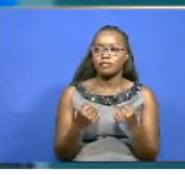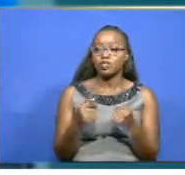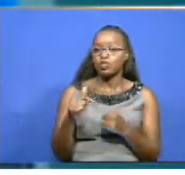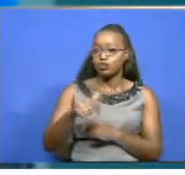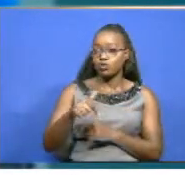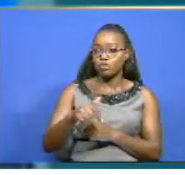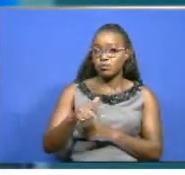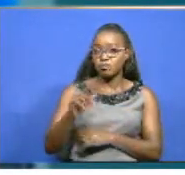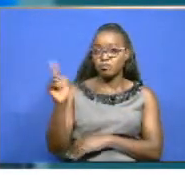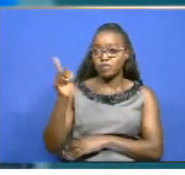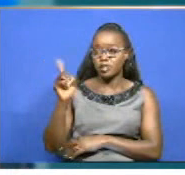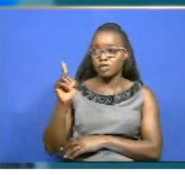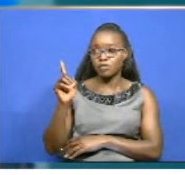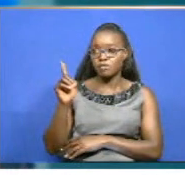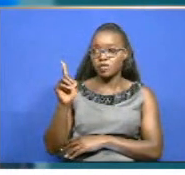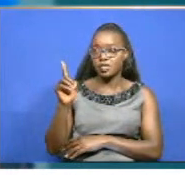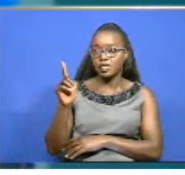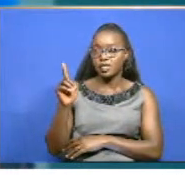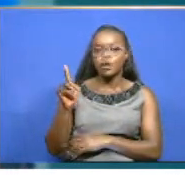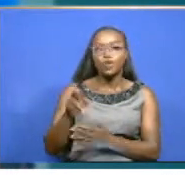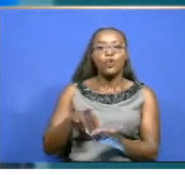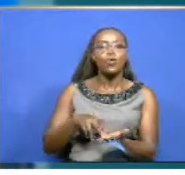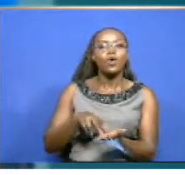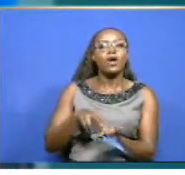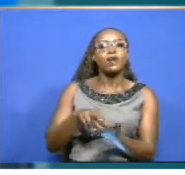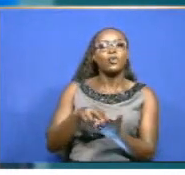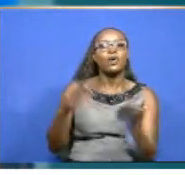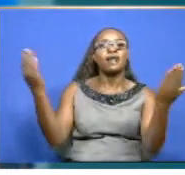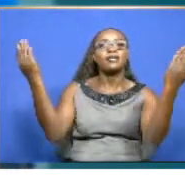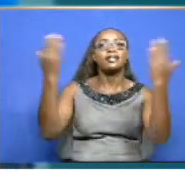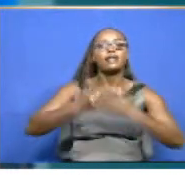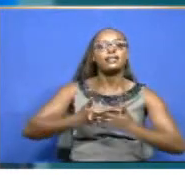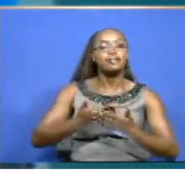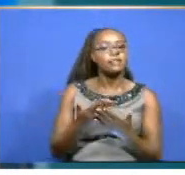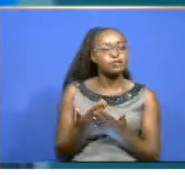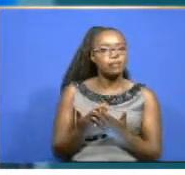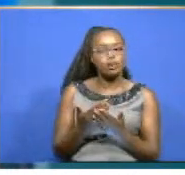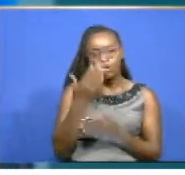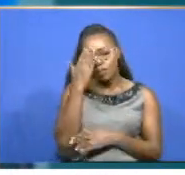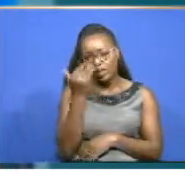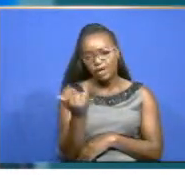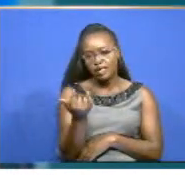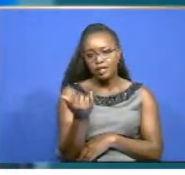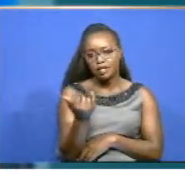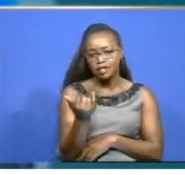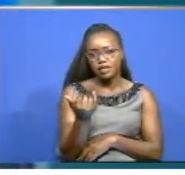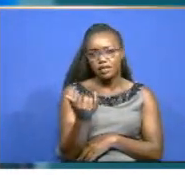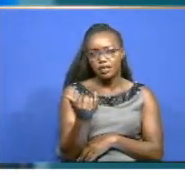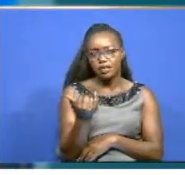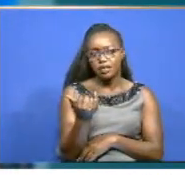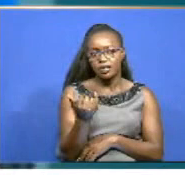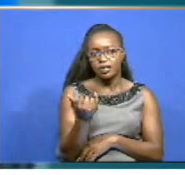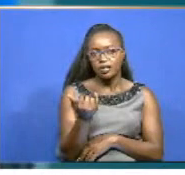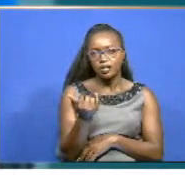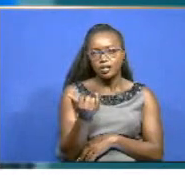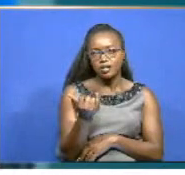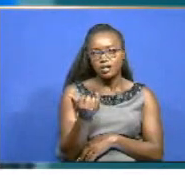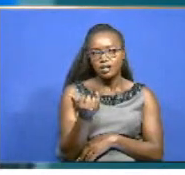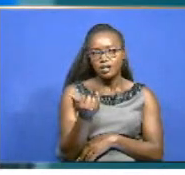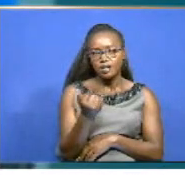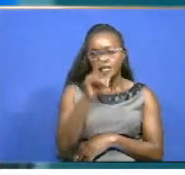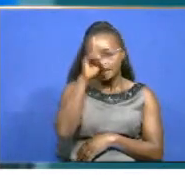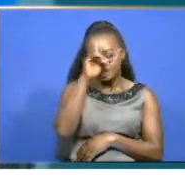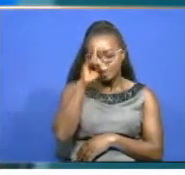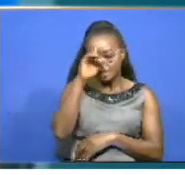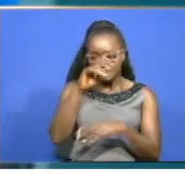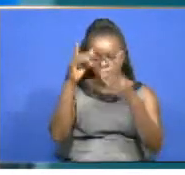Today, Nairobi is a place where you can walk in the middle of the night. Why did it happen? Because serious decisions has